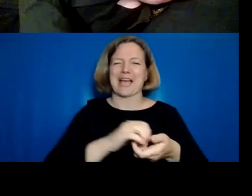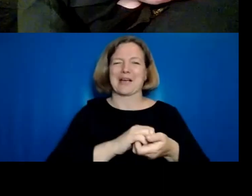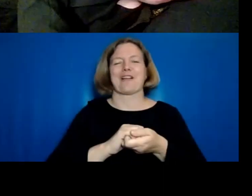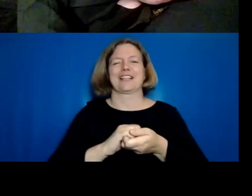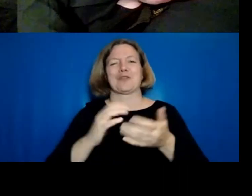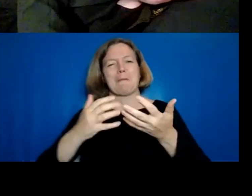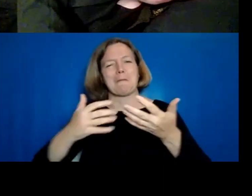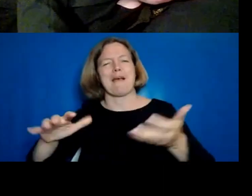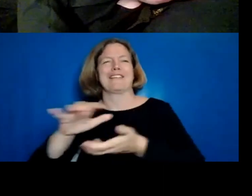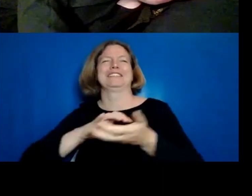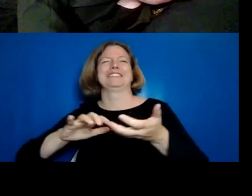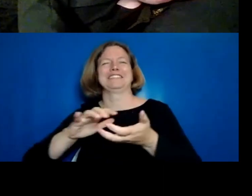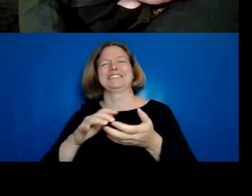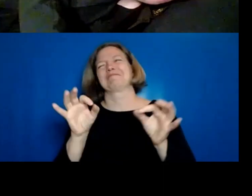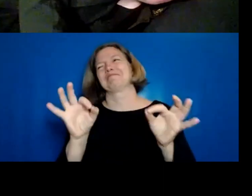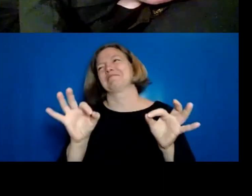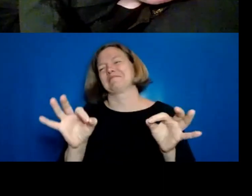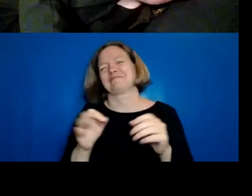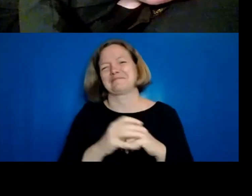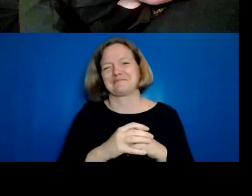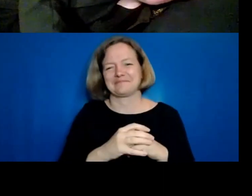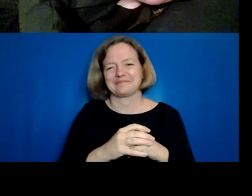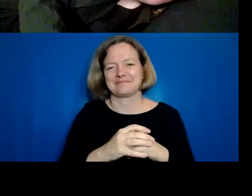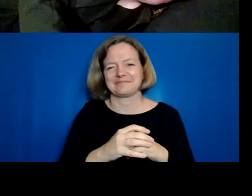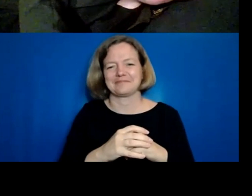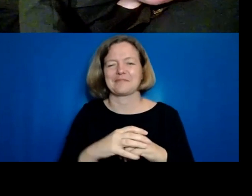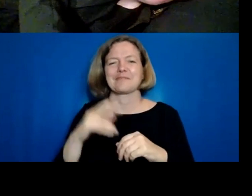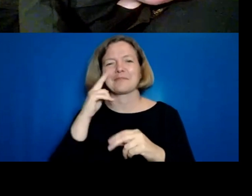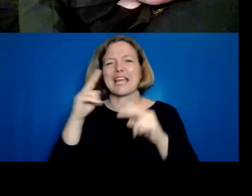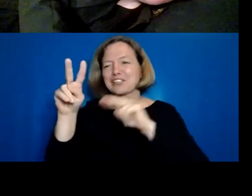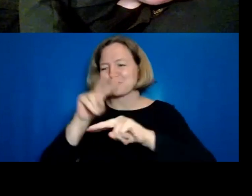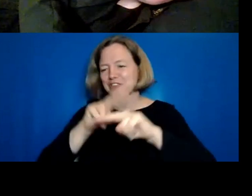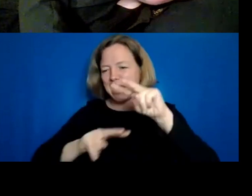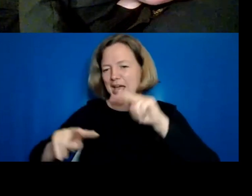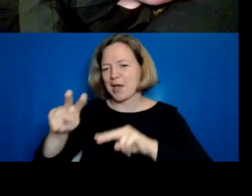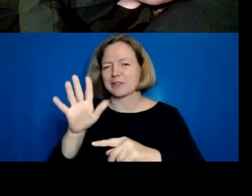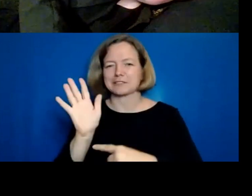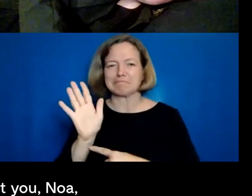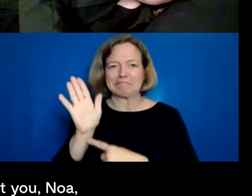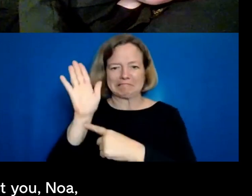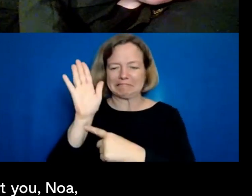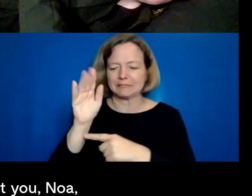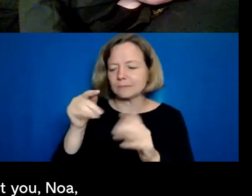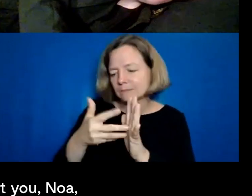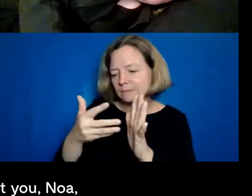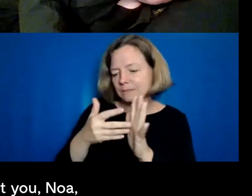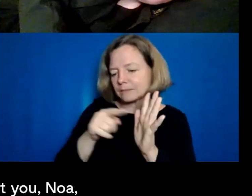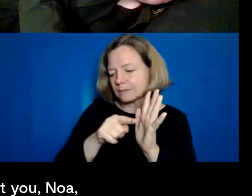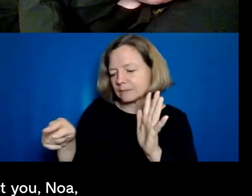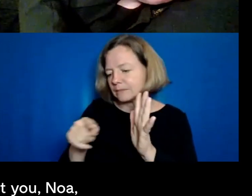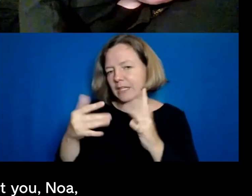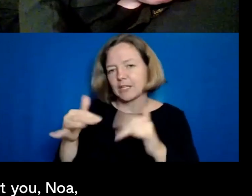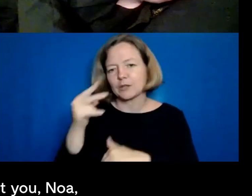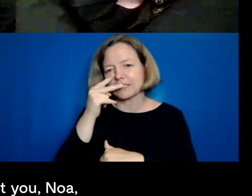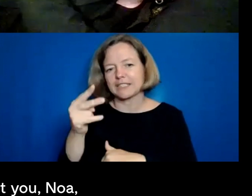I am just looking. I'm not seeing yet raised hand. How about you, Noah? What's